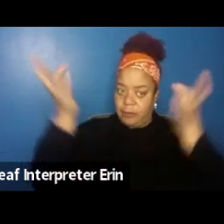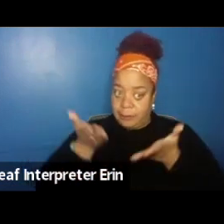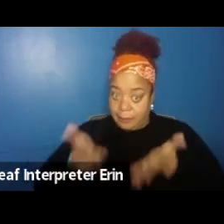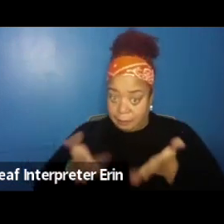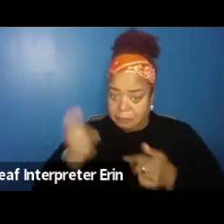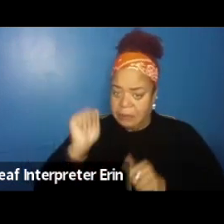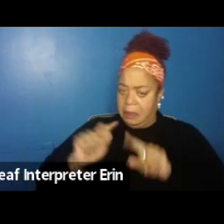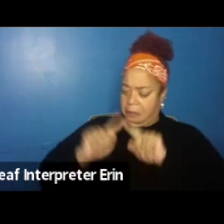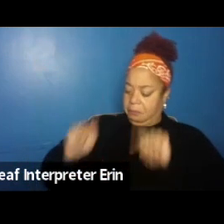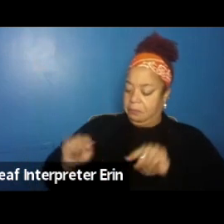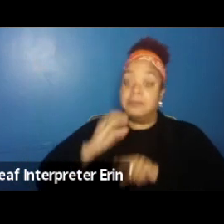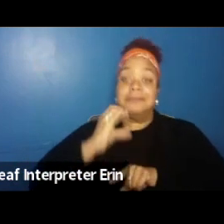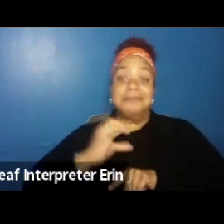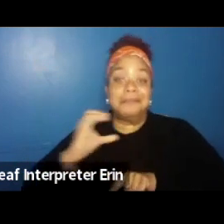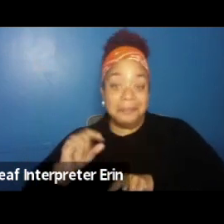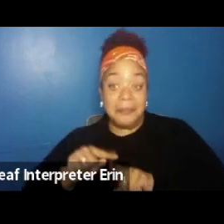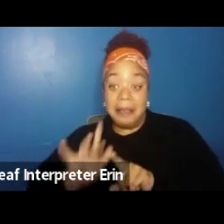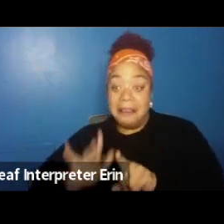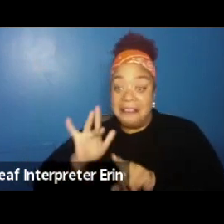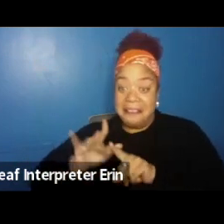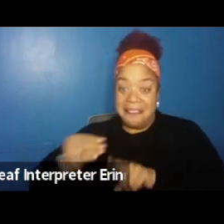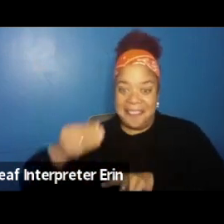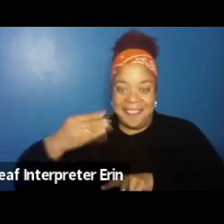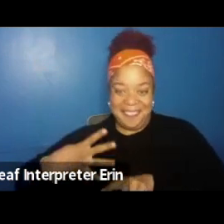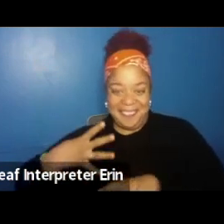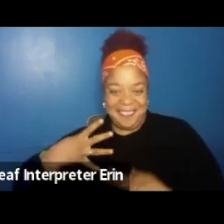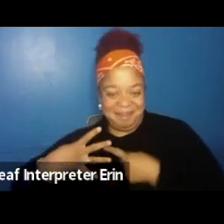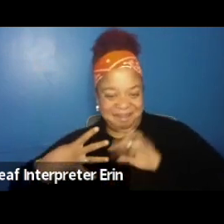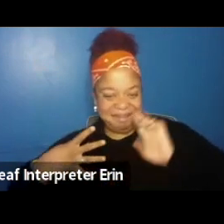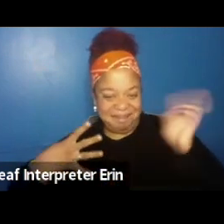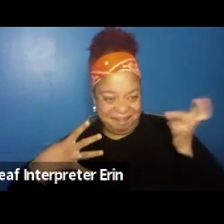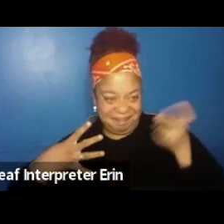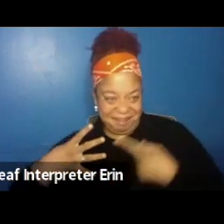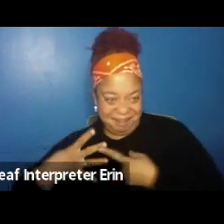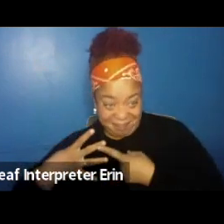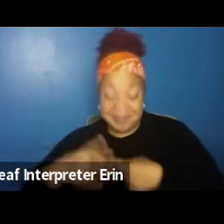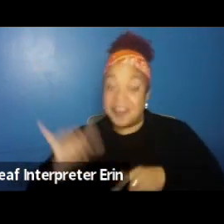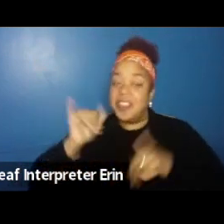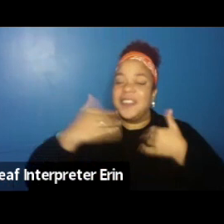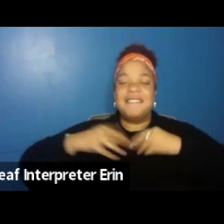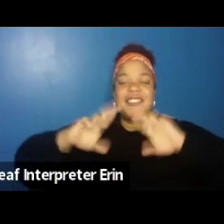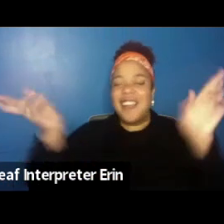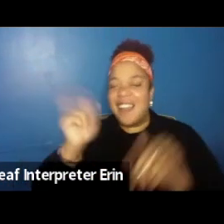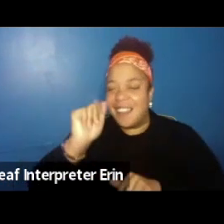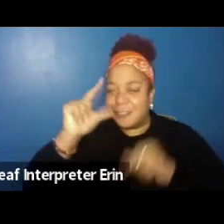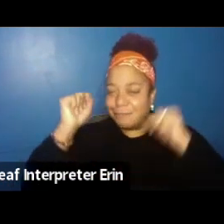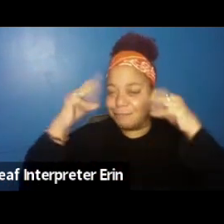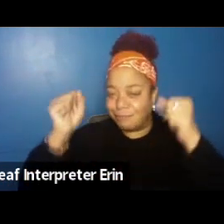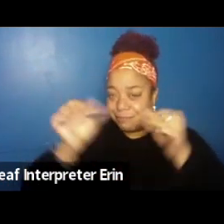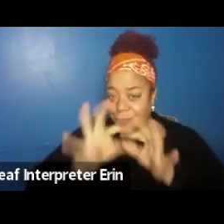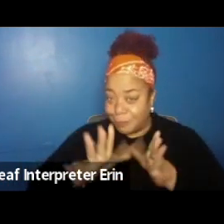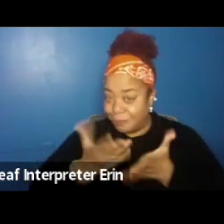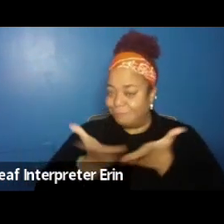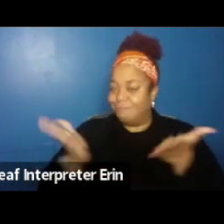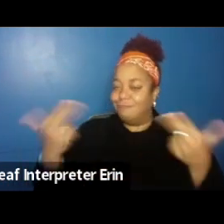captions at the bottom or top of your screen to turn that on. We also have a team of ASL interpreters joining us, and whenever possible,